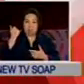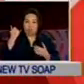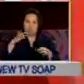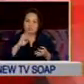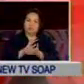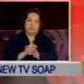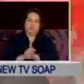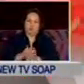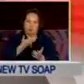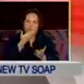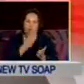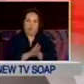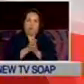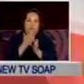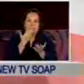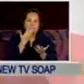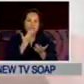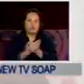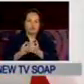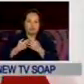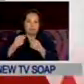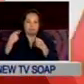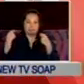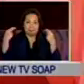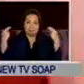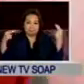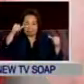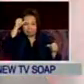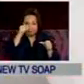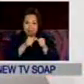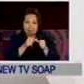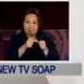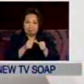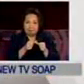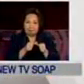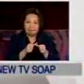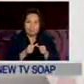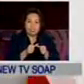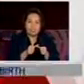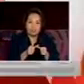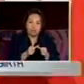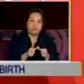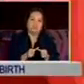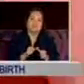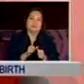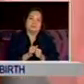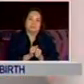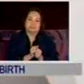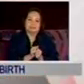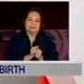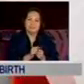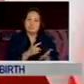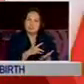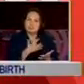indicted for being clueless of what our people want and ignorant of our true potential. It